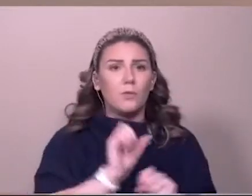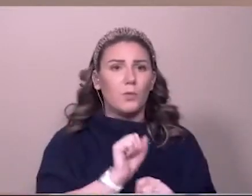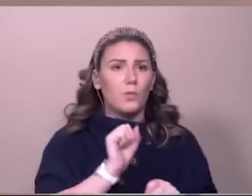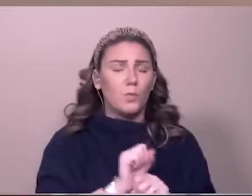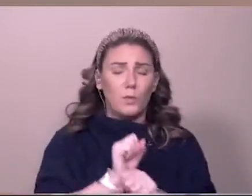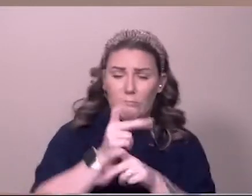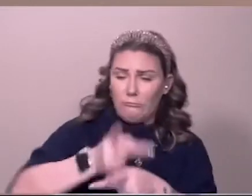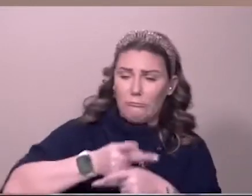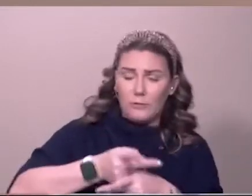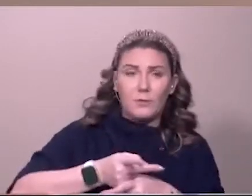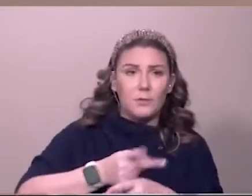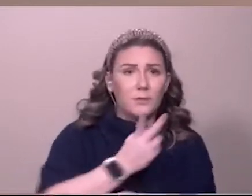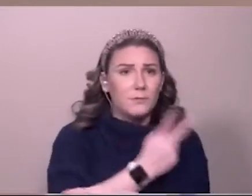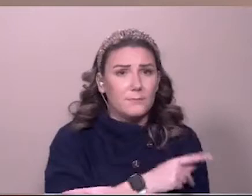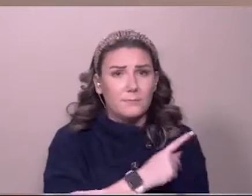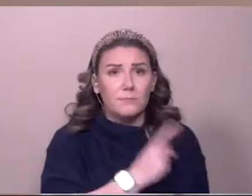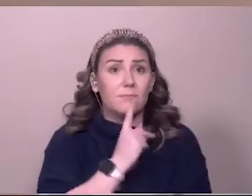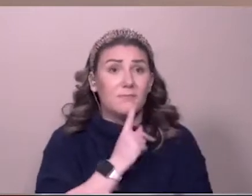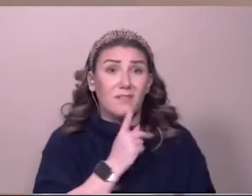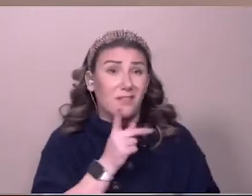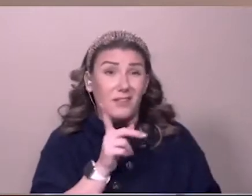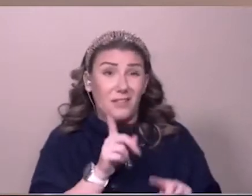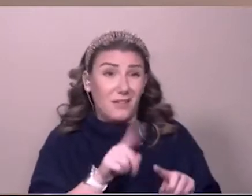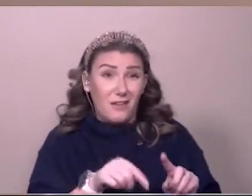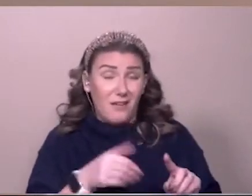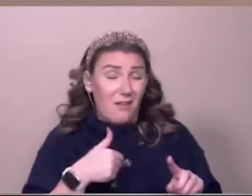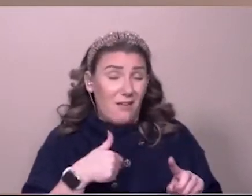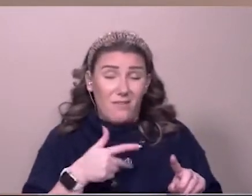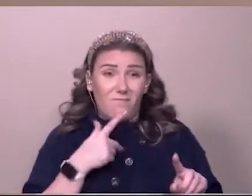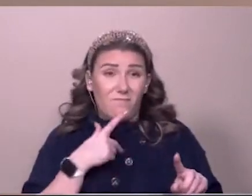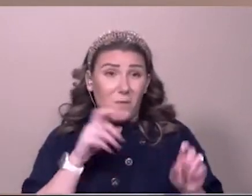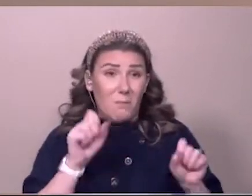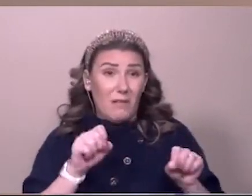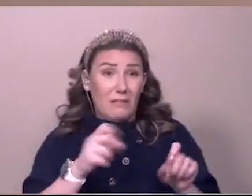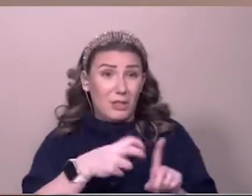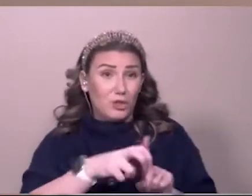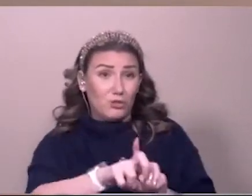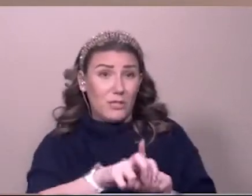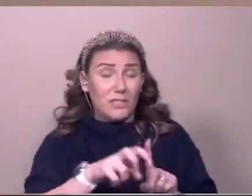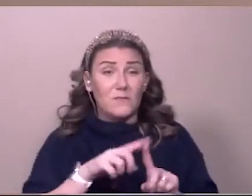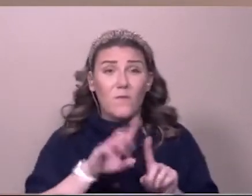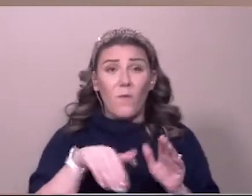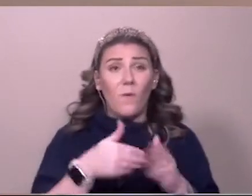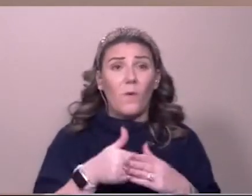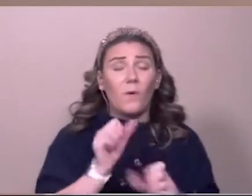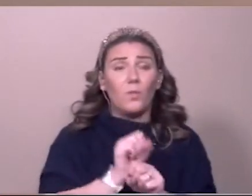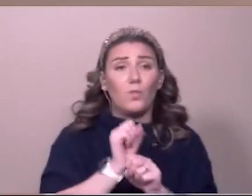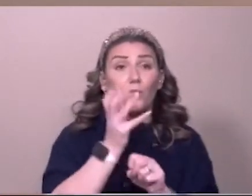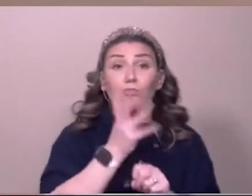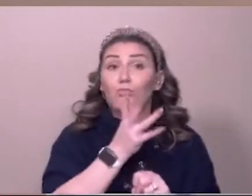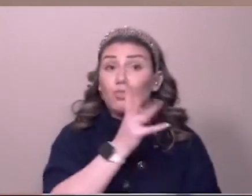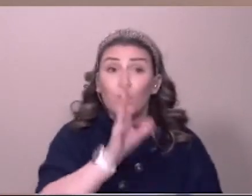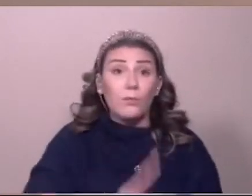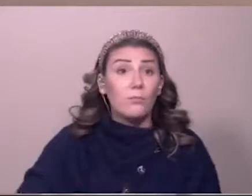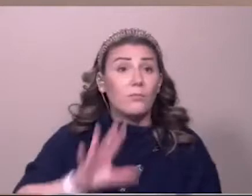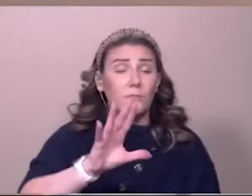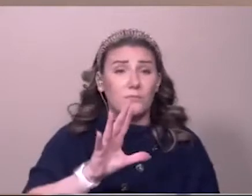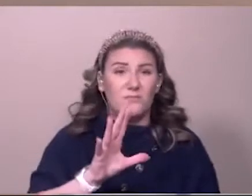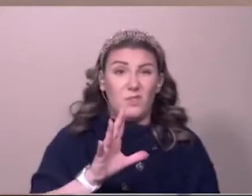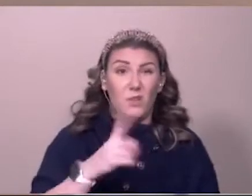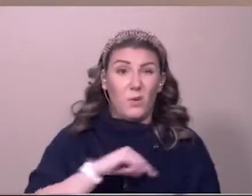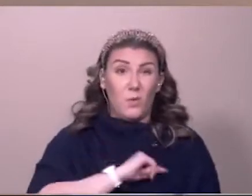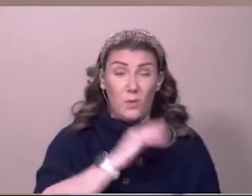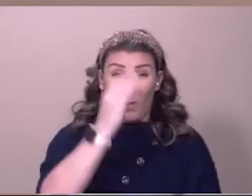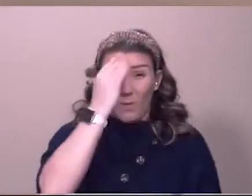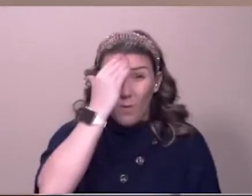for patients that they just don't have the opportunity to transfer. And for all of us that have worked in a rural setting, we know that for